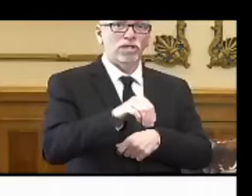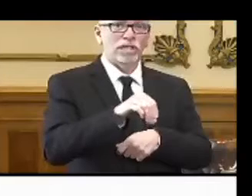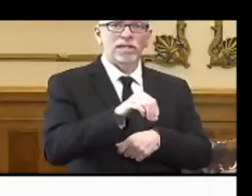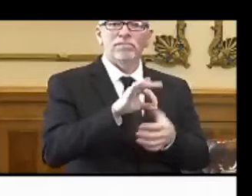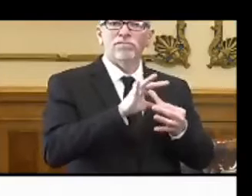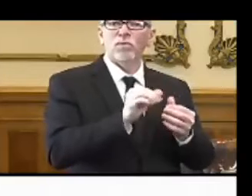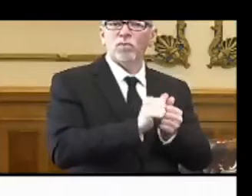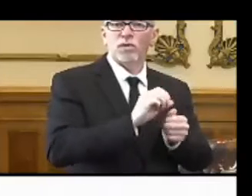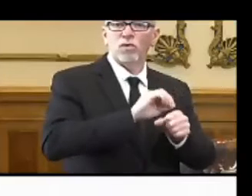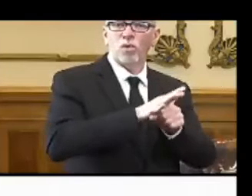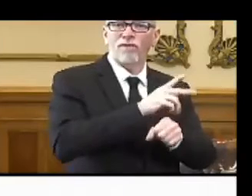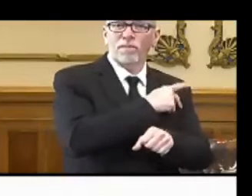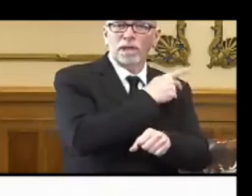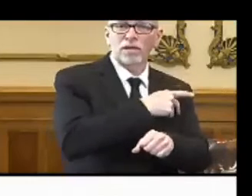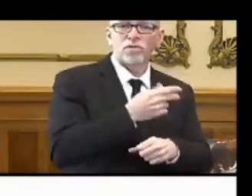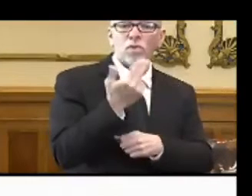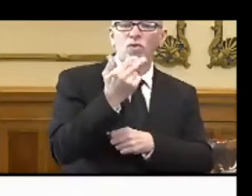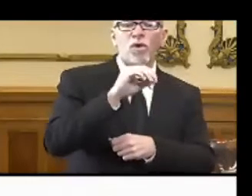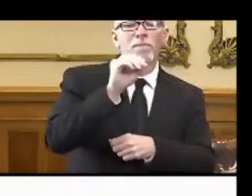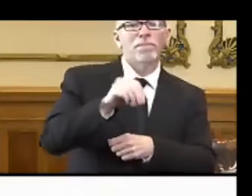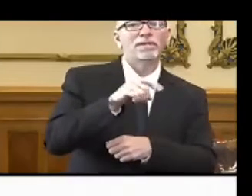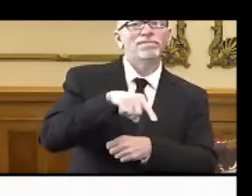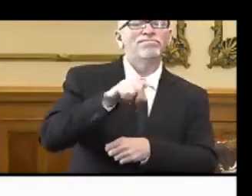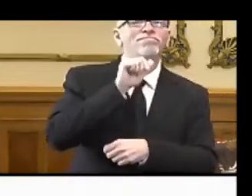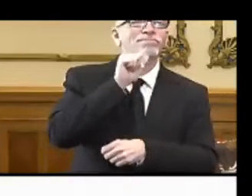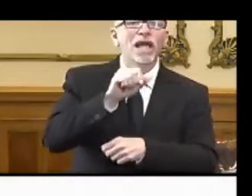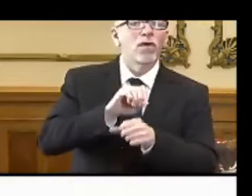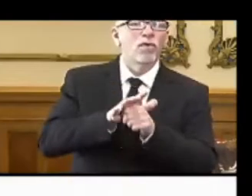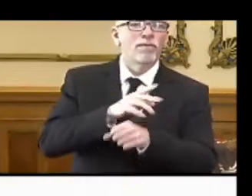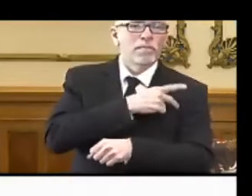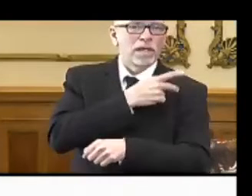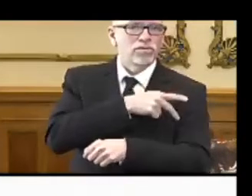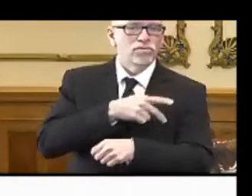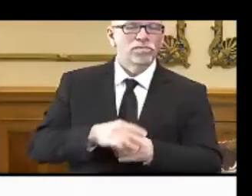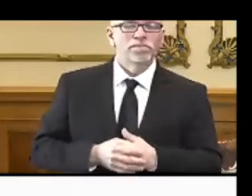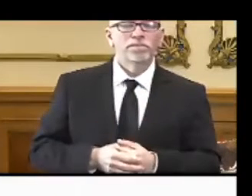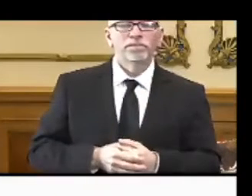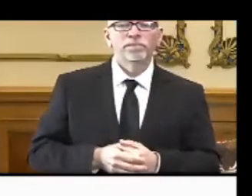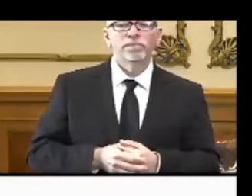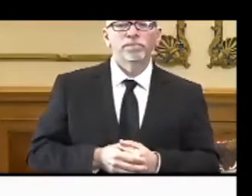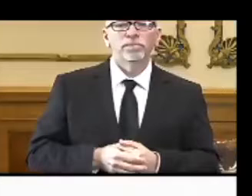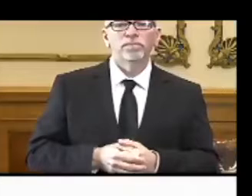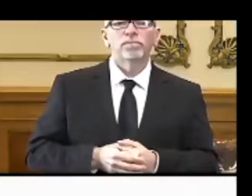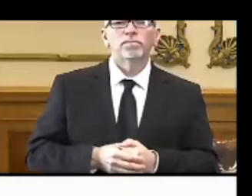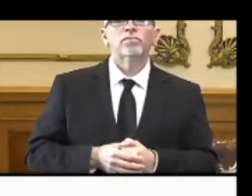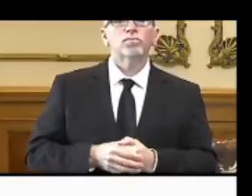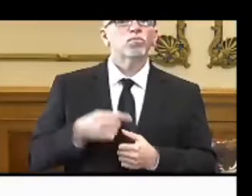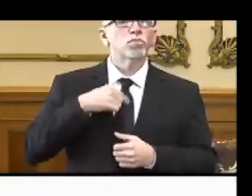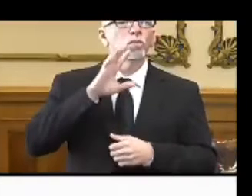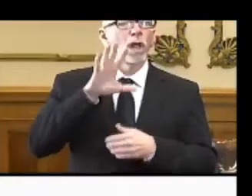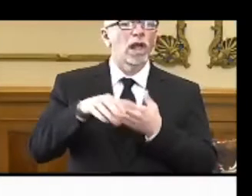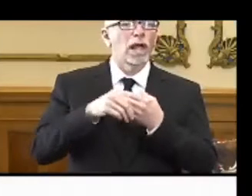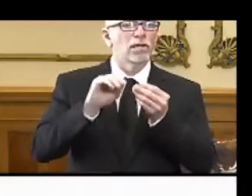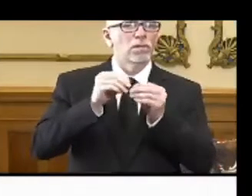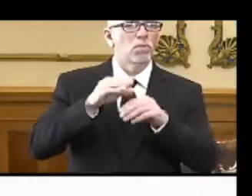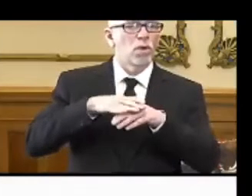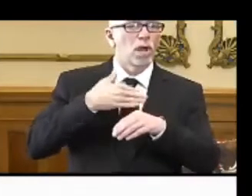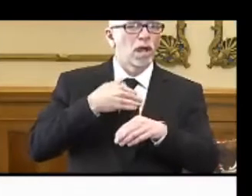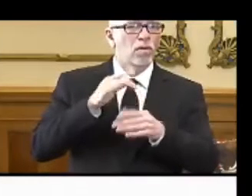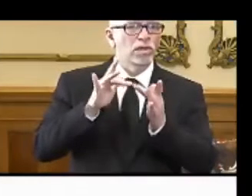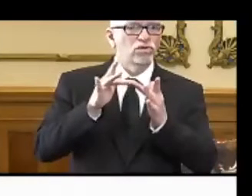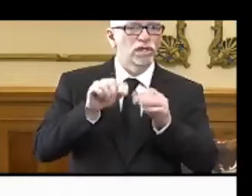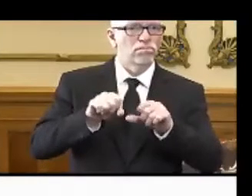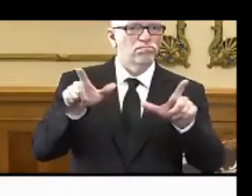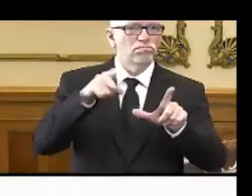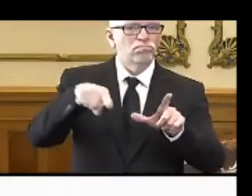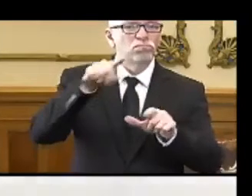for COVID-related patients and 13% for non-COVID-related patients. We'll also be adding these numbers to our dashboard next week for